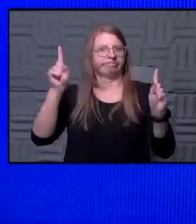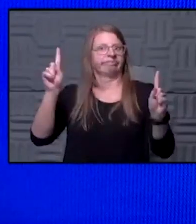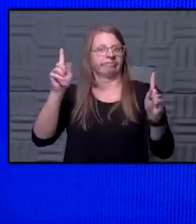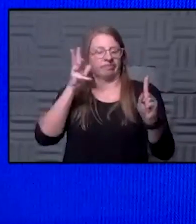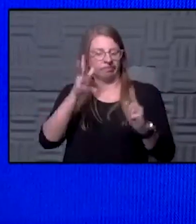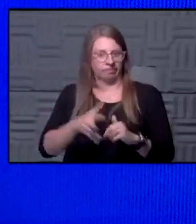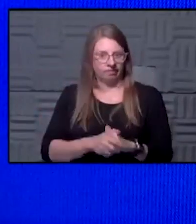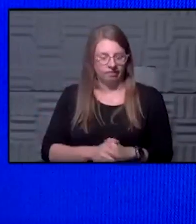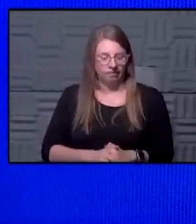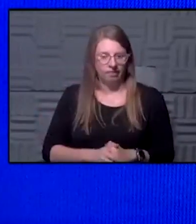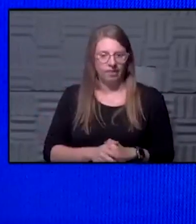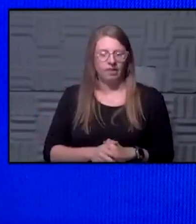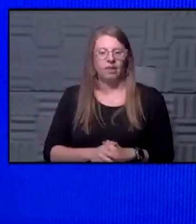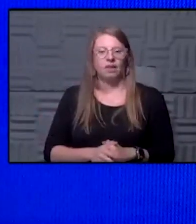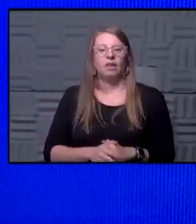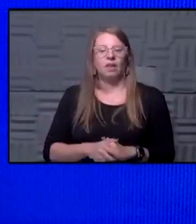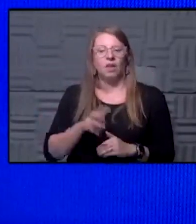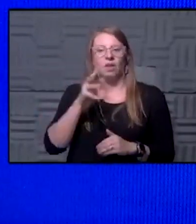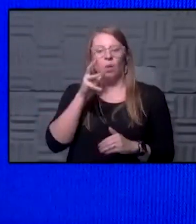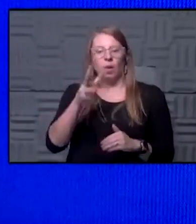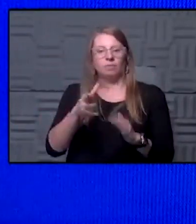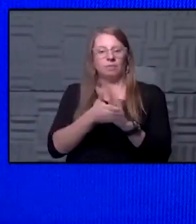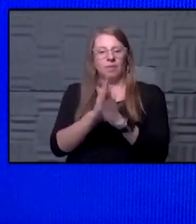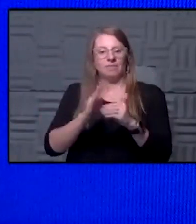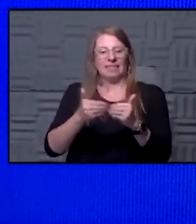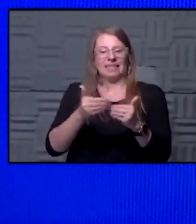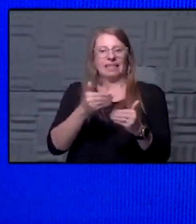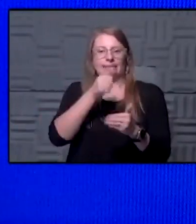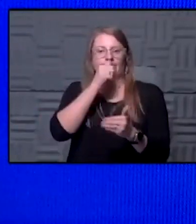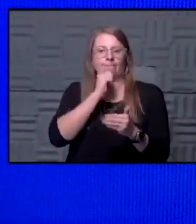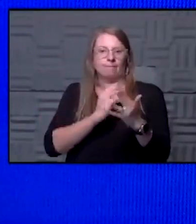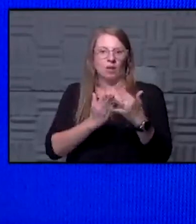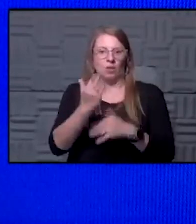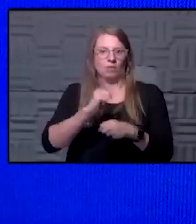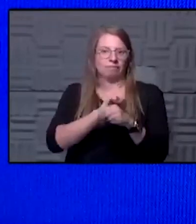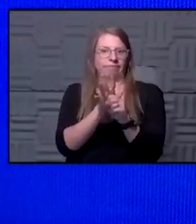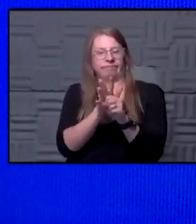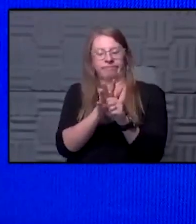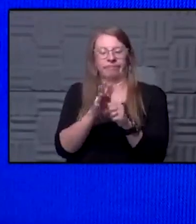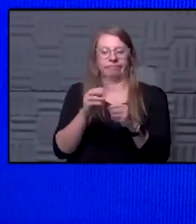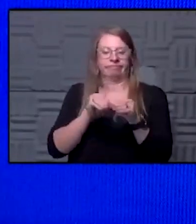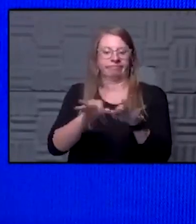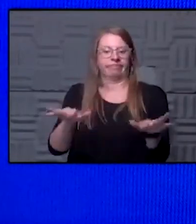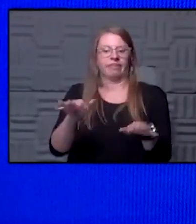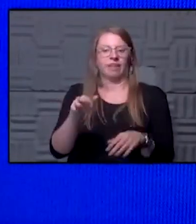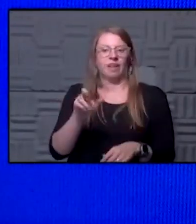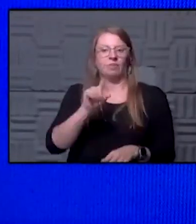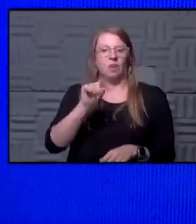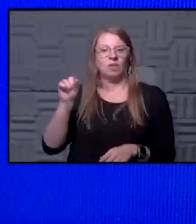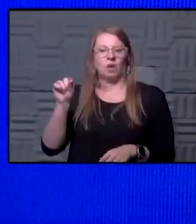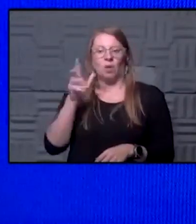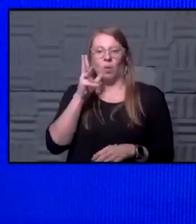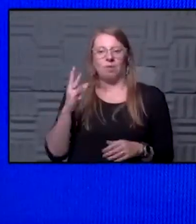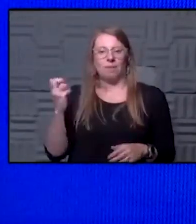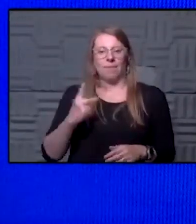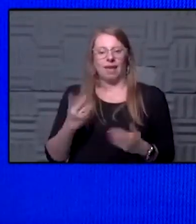And the easier it will to get through the pandemic of 2020. We'll be walking here tomorrow. We hope